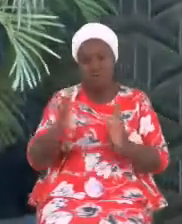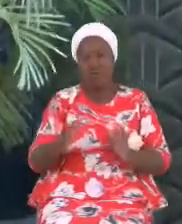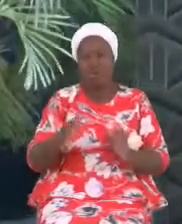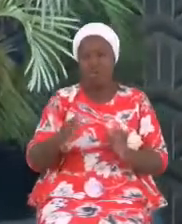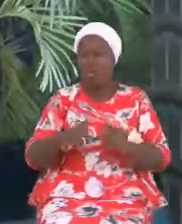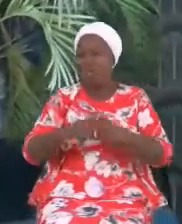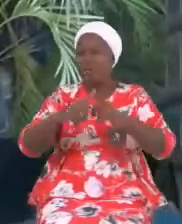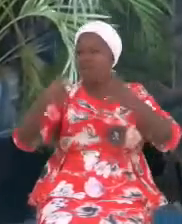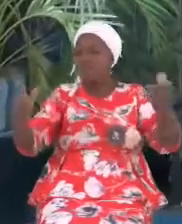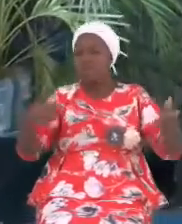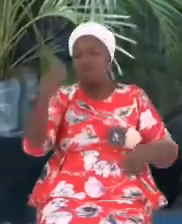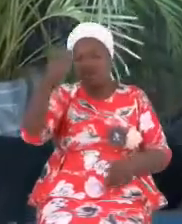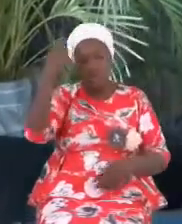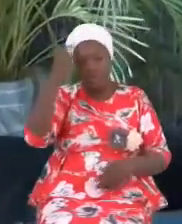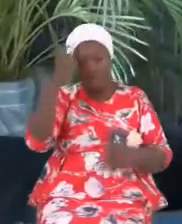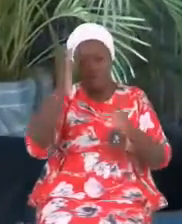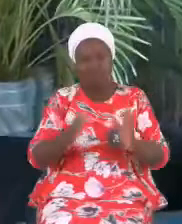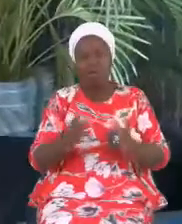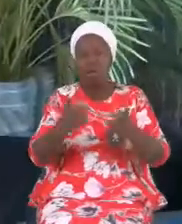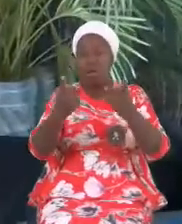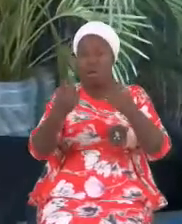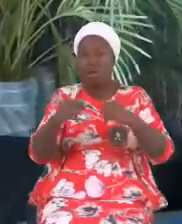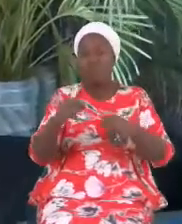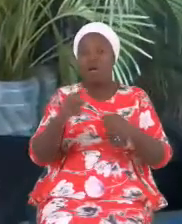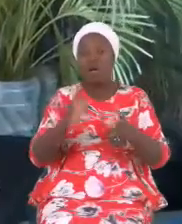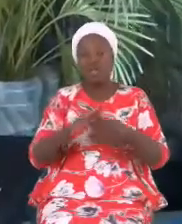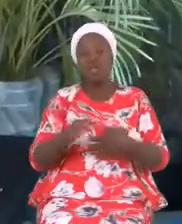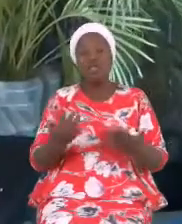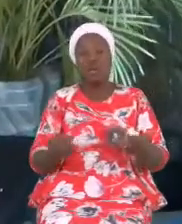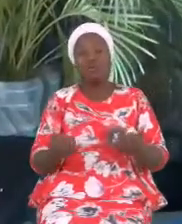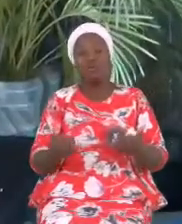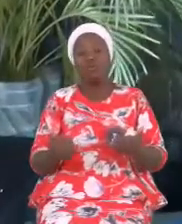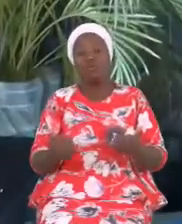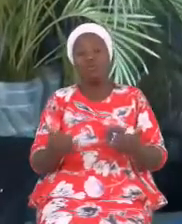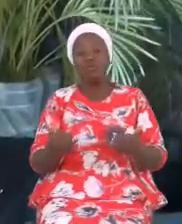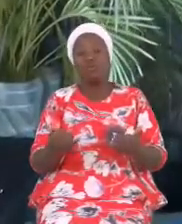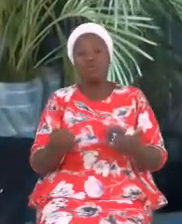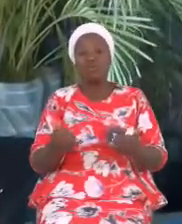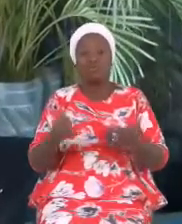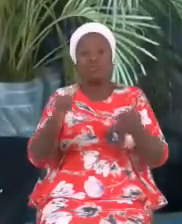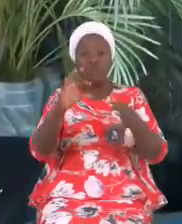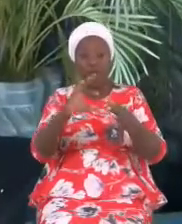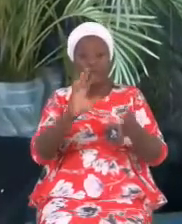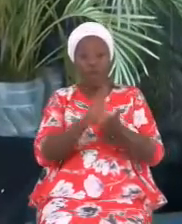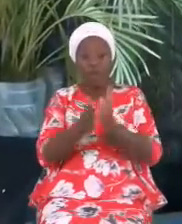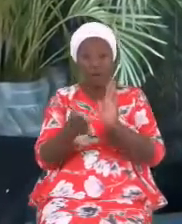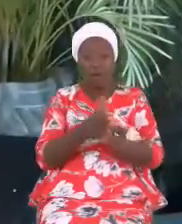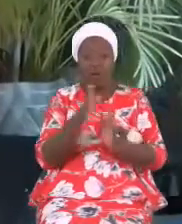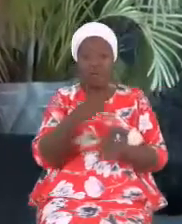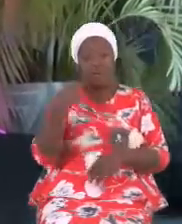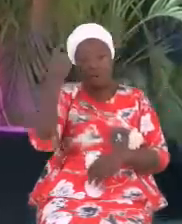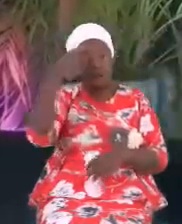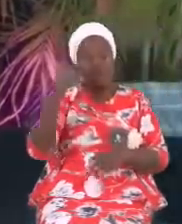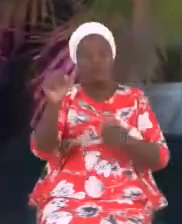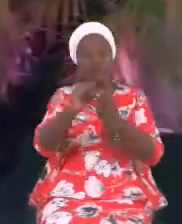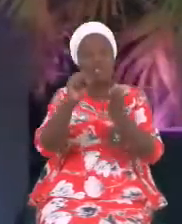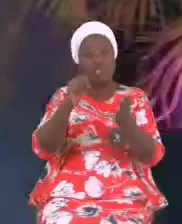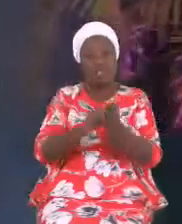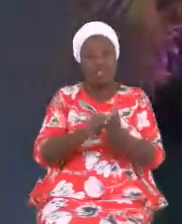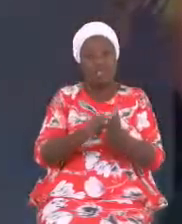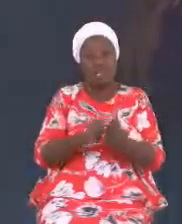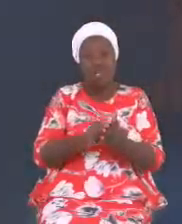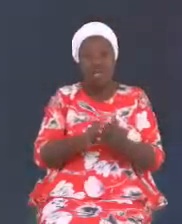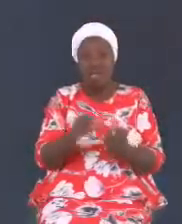governor, comes to become the governor of the state, especially with his knowledge on